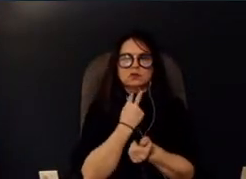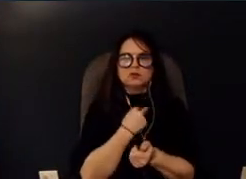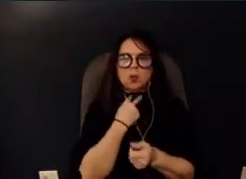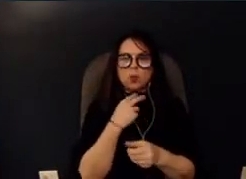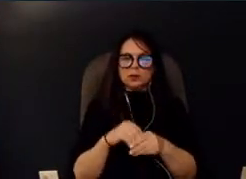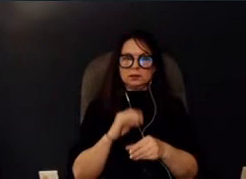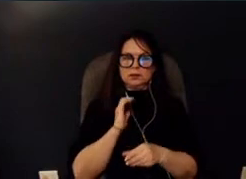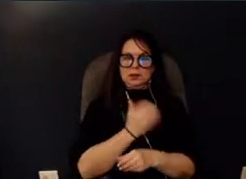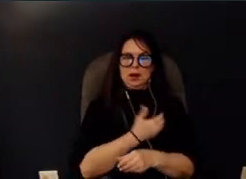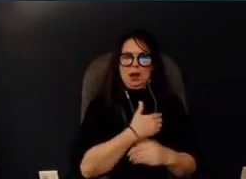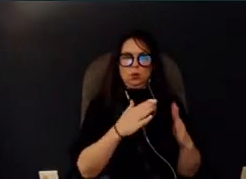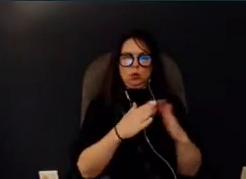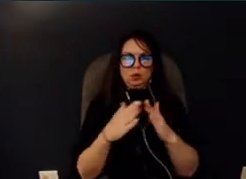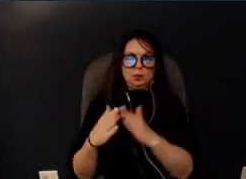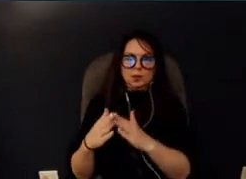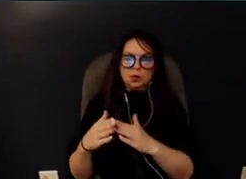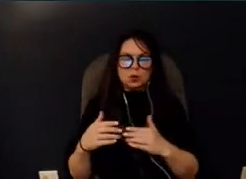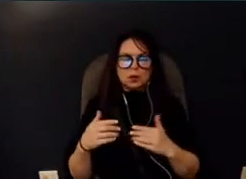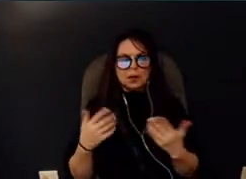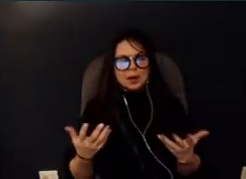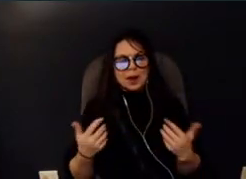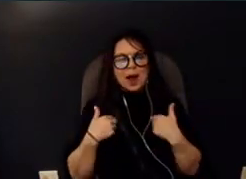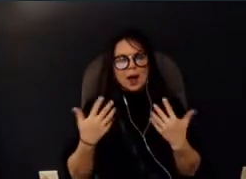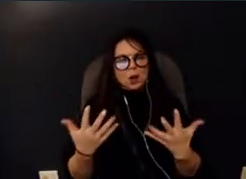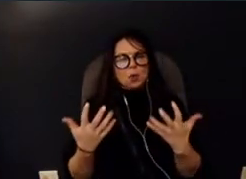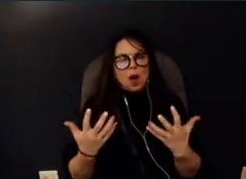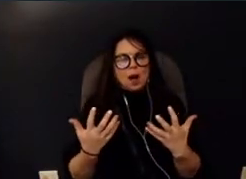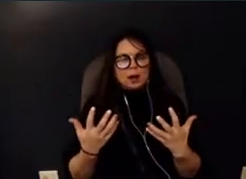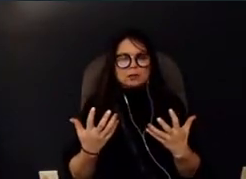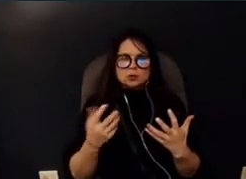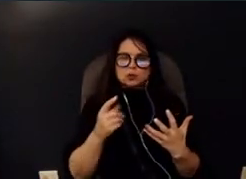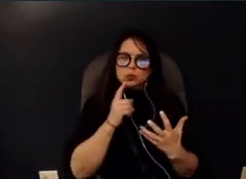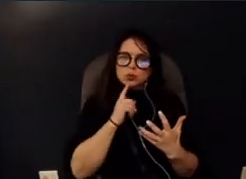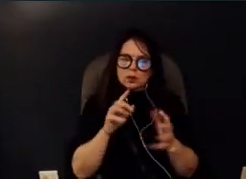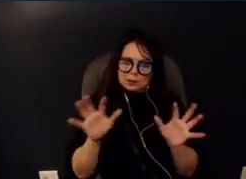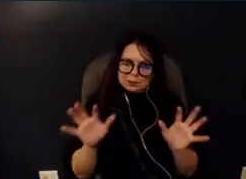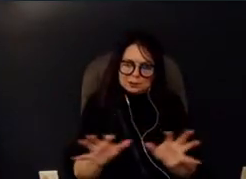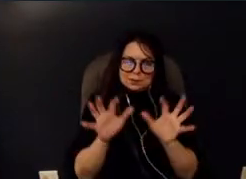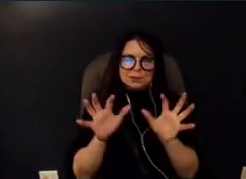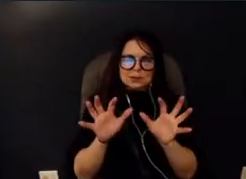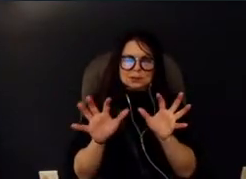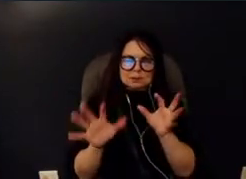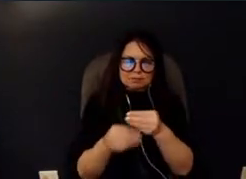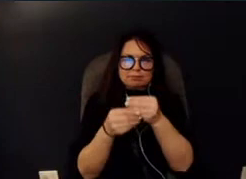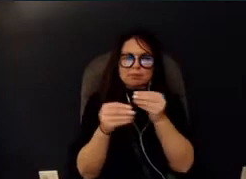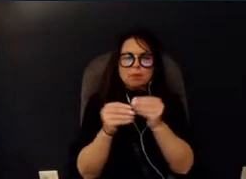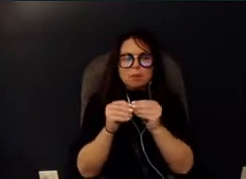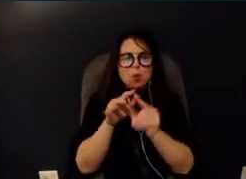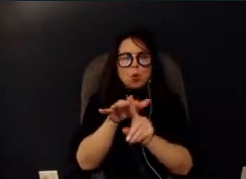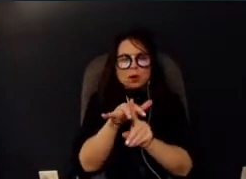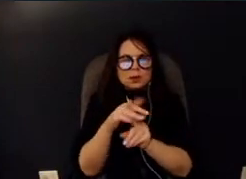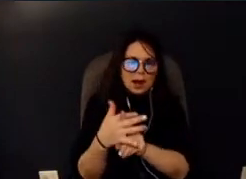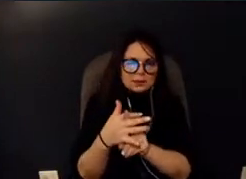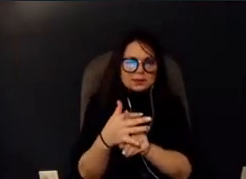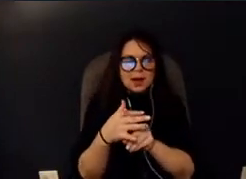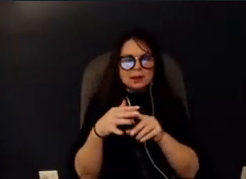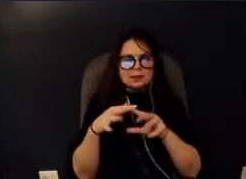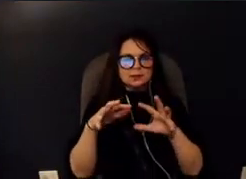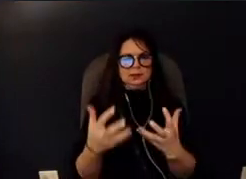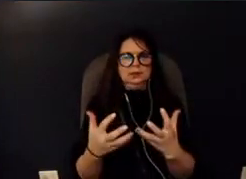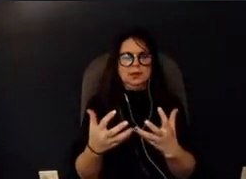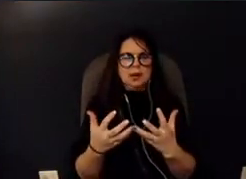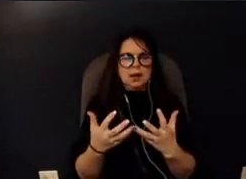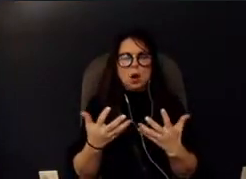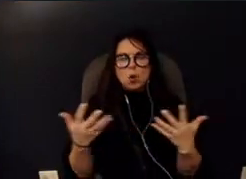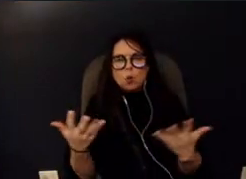of contextualize some of the I think some of the themes that I feel are happening here for our